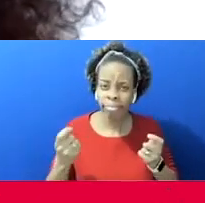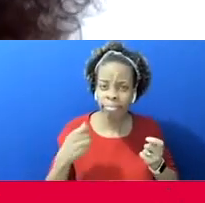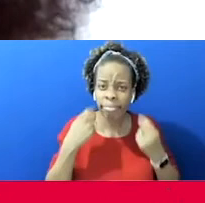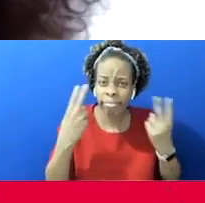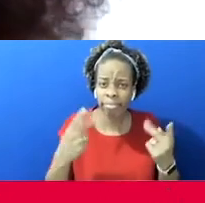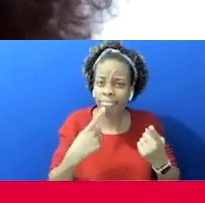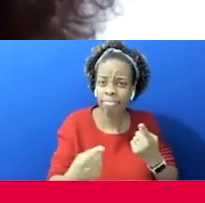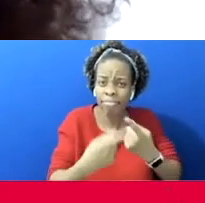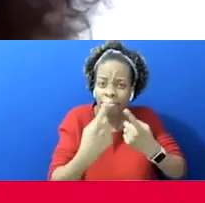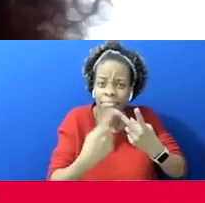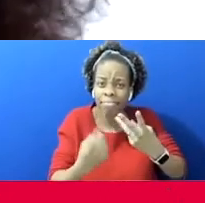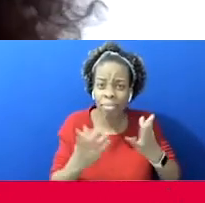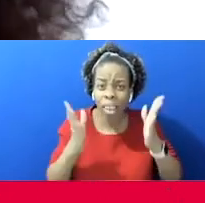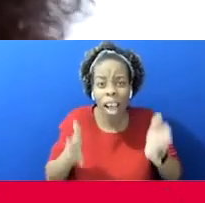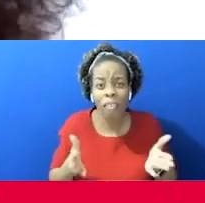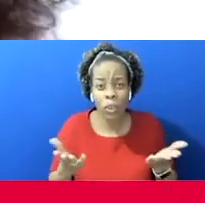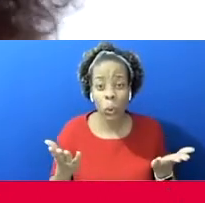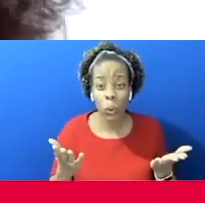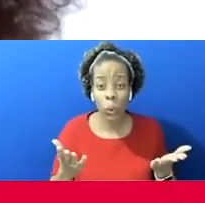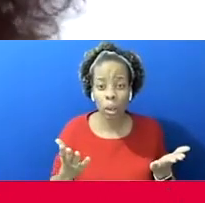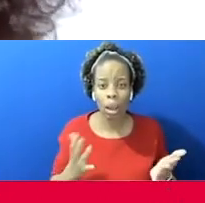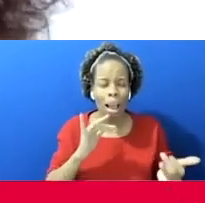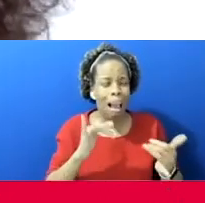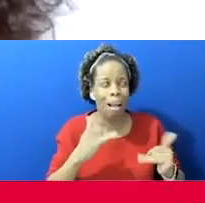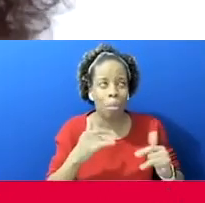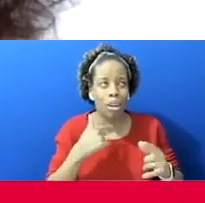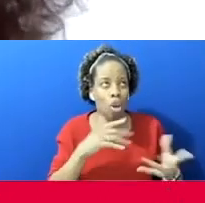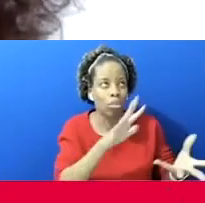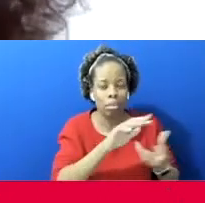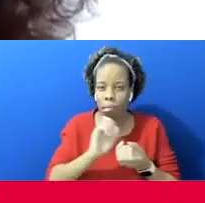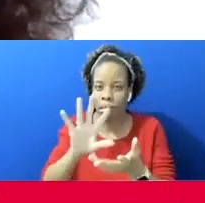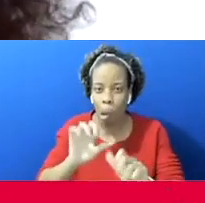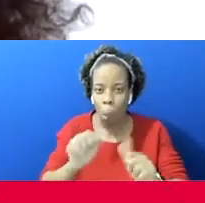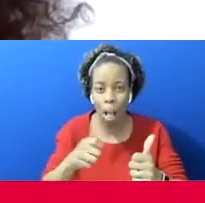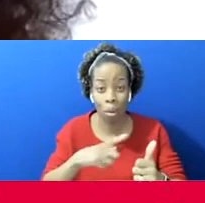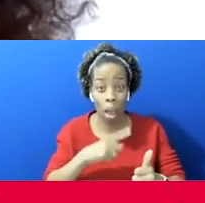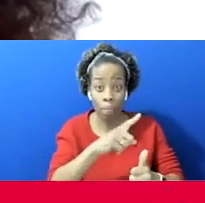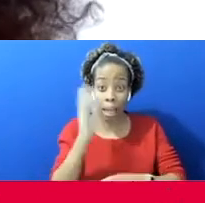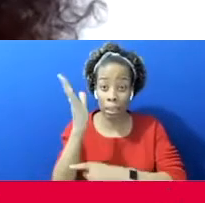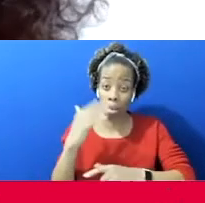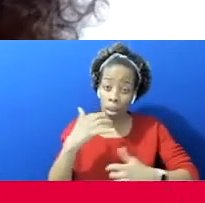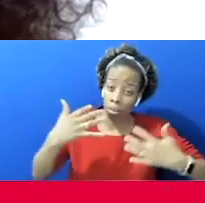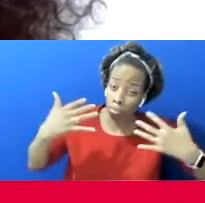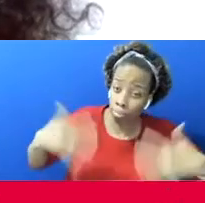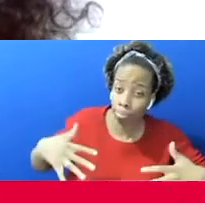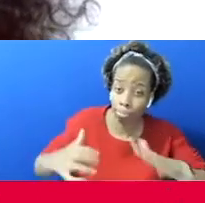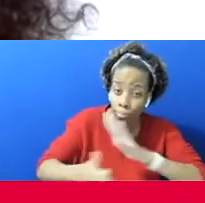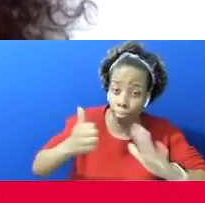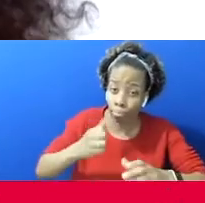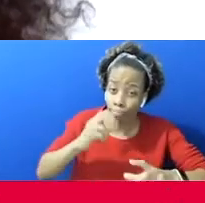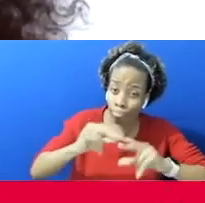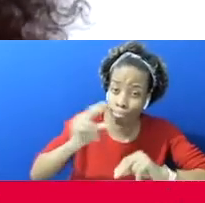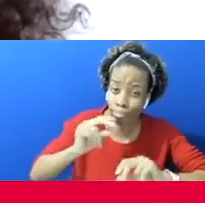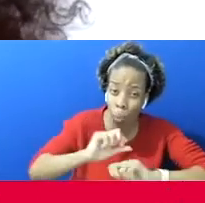yourself with. I'm probably doing the speaker like not justice on what she said, because it was incredible, but I think it's